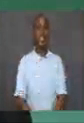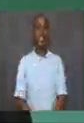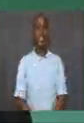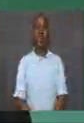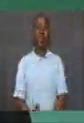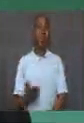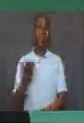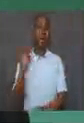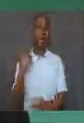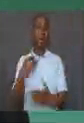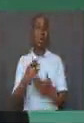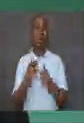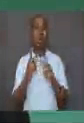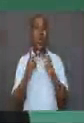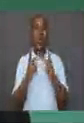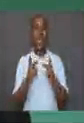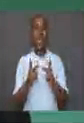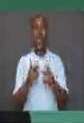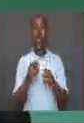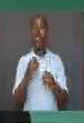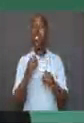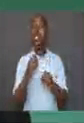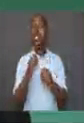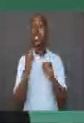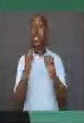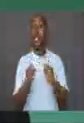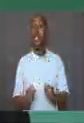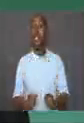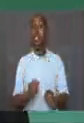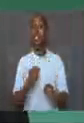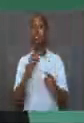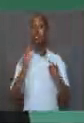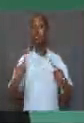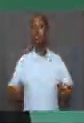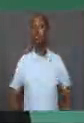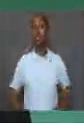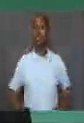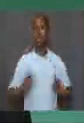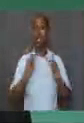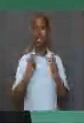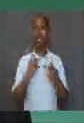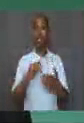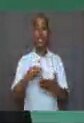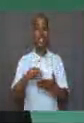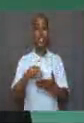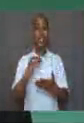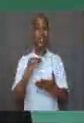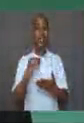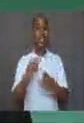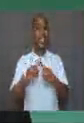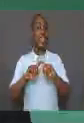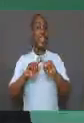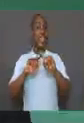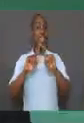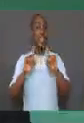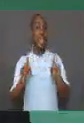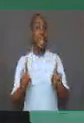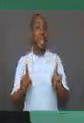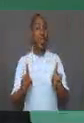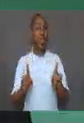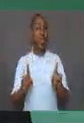Previously, we looked at the structure of the kidney and learned about the different components of